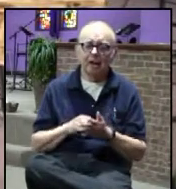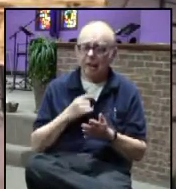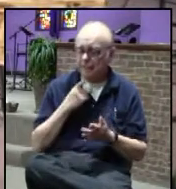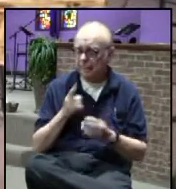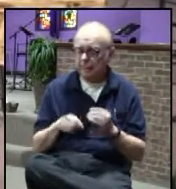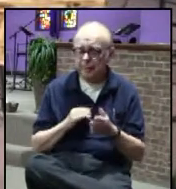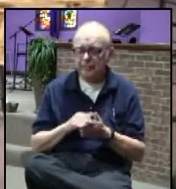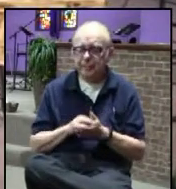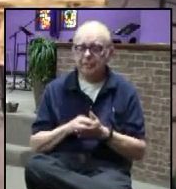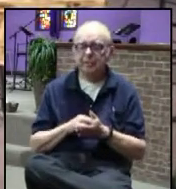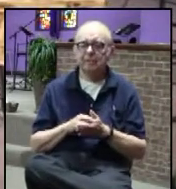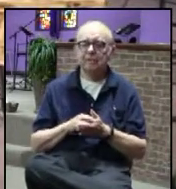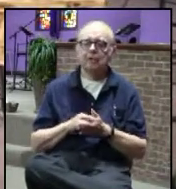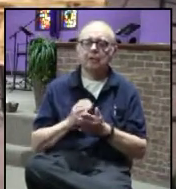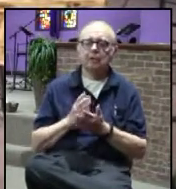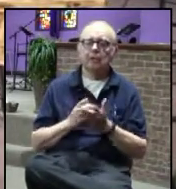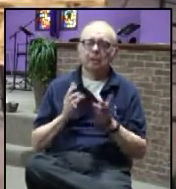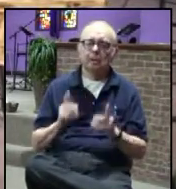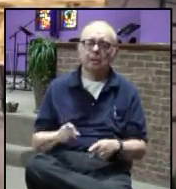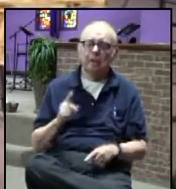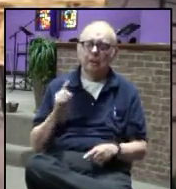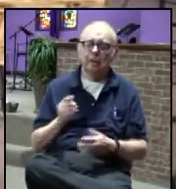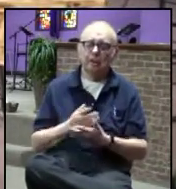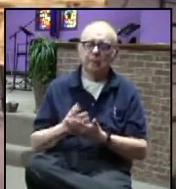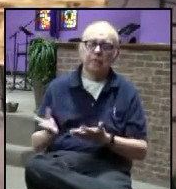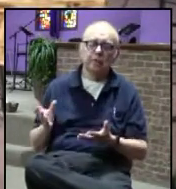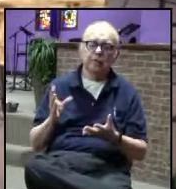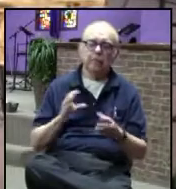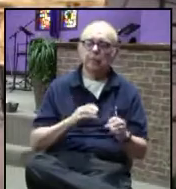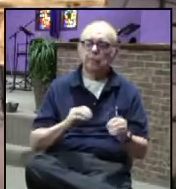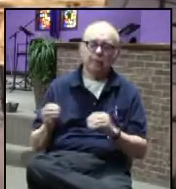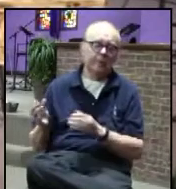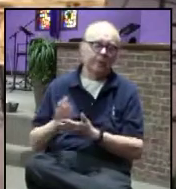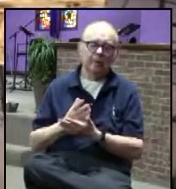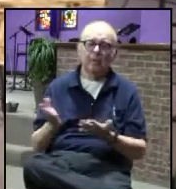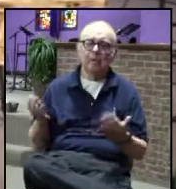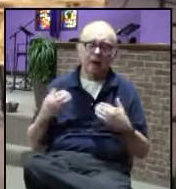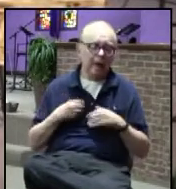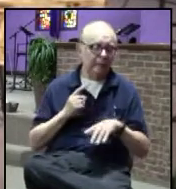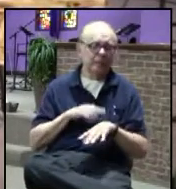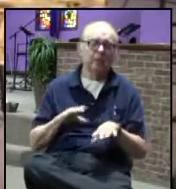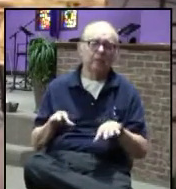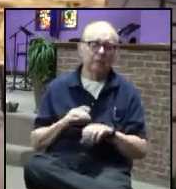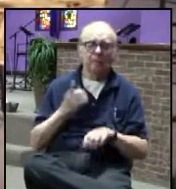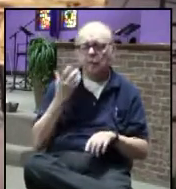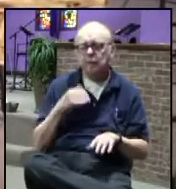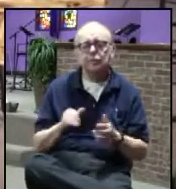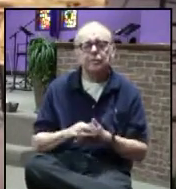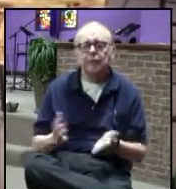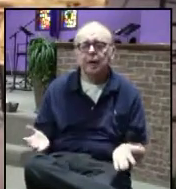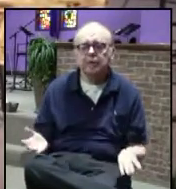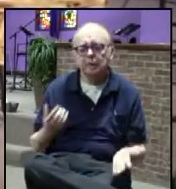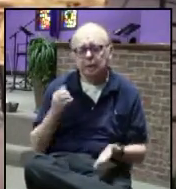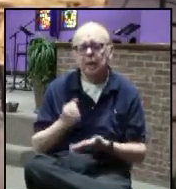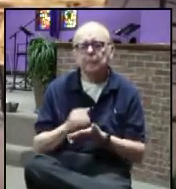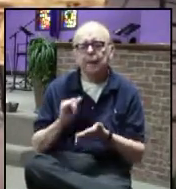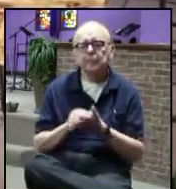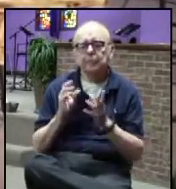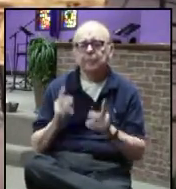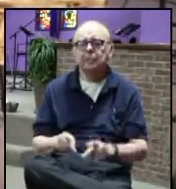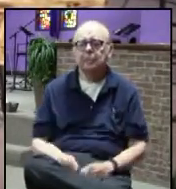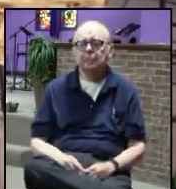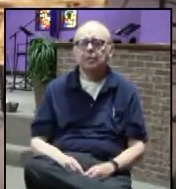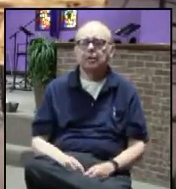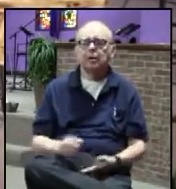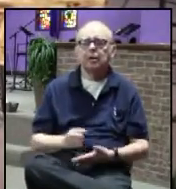talking about. Somebody needs someone to move something. Okay, you got the time to do it. Why don't you do it?